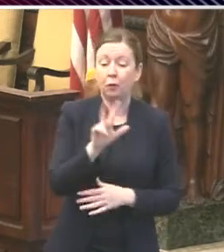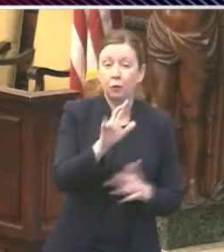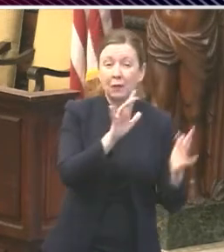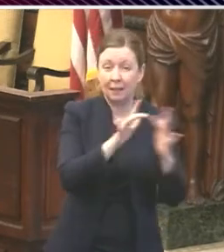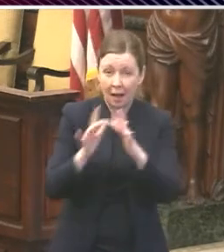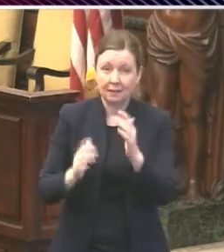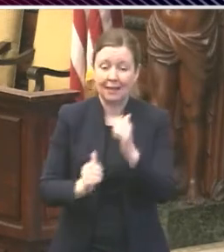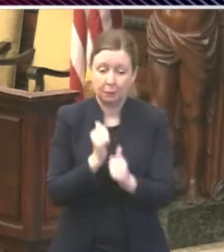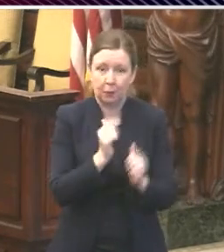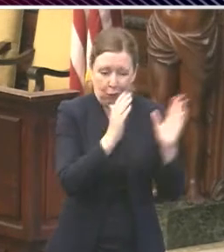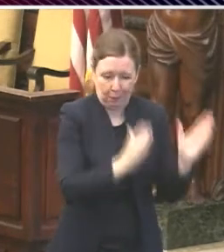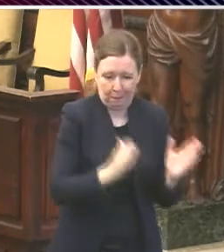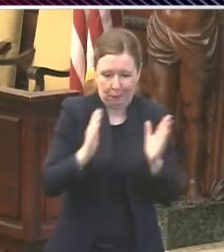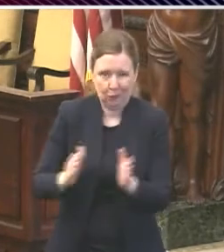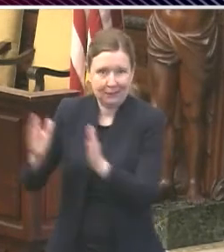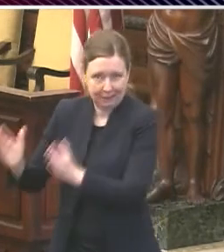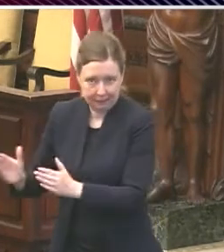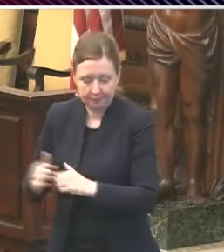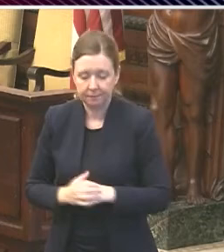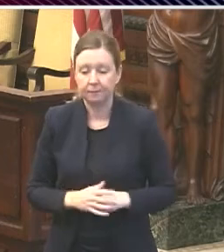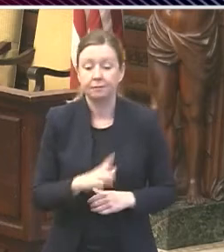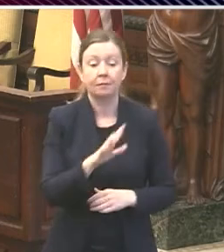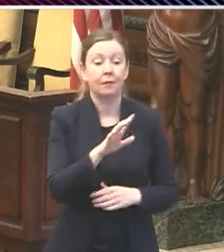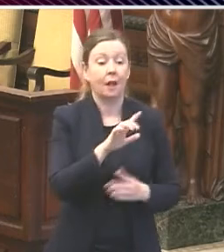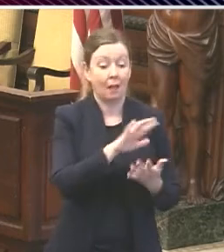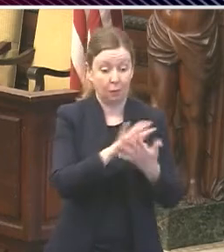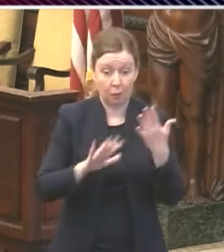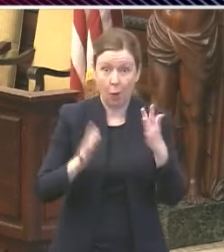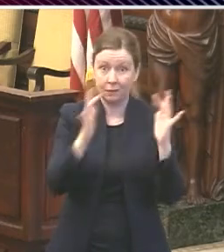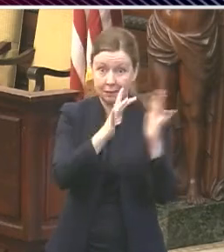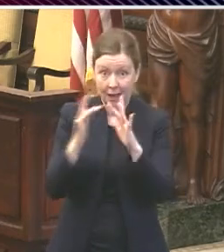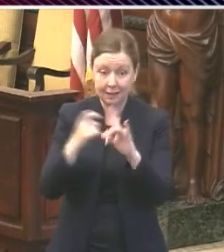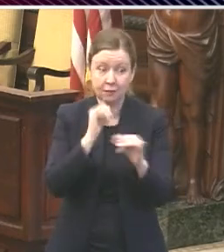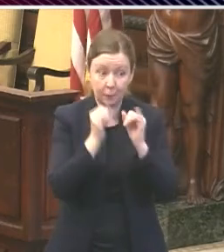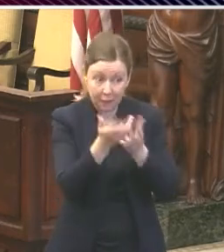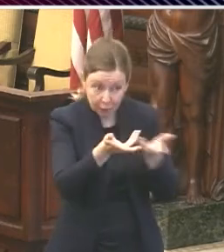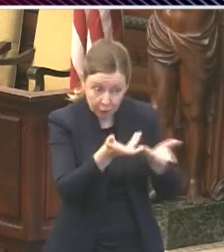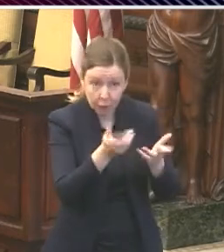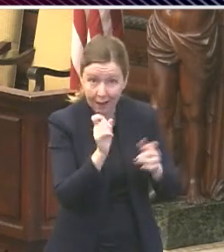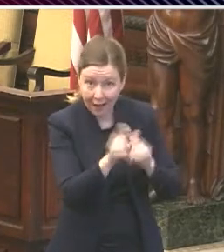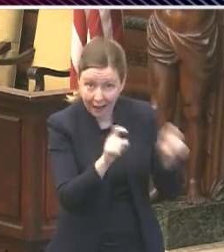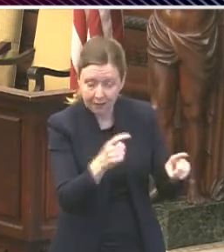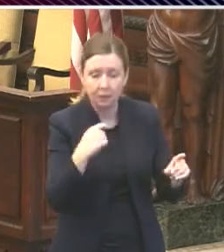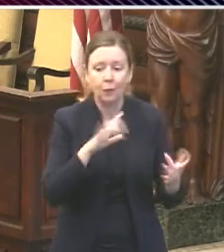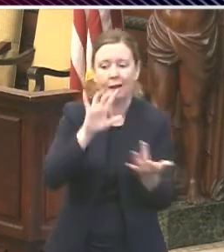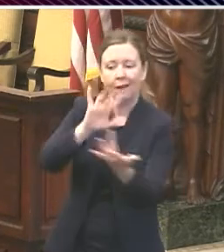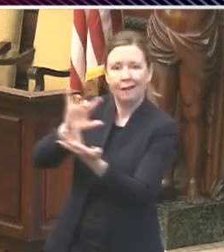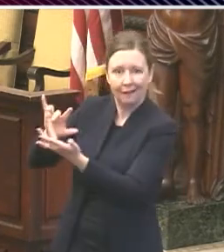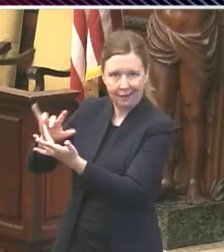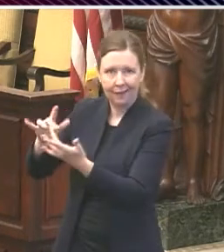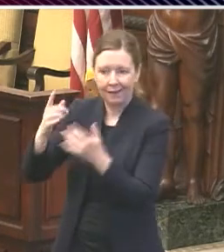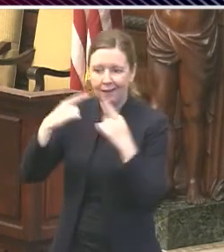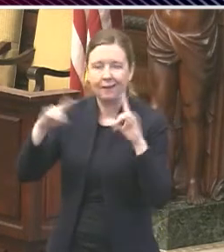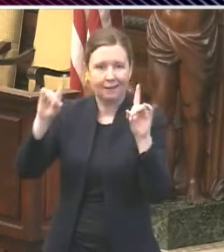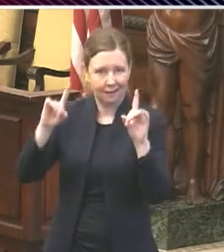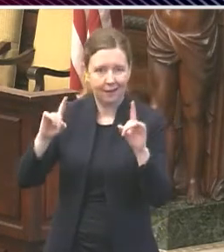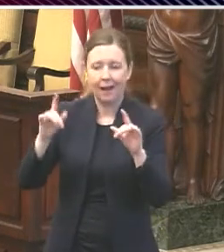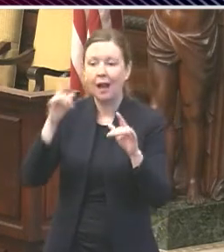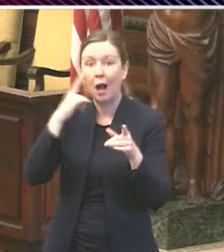per case. And of those contacts that we got from those interviews, we were able to reach and get to agree to